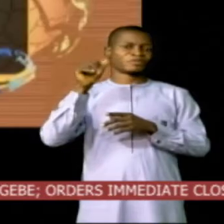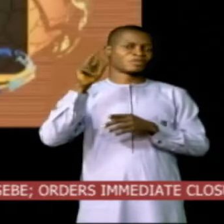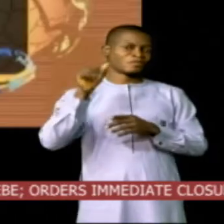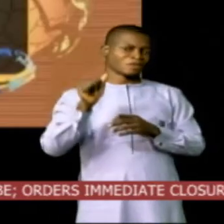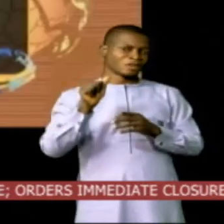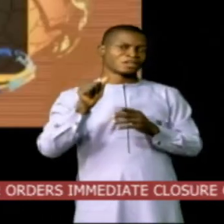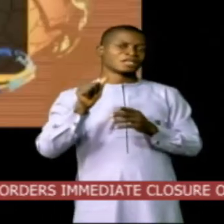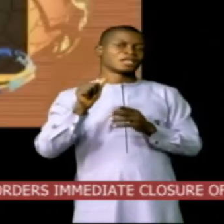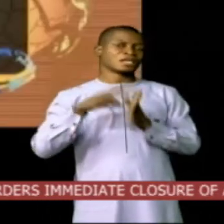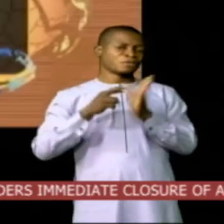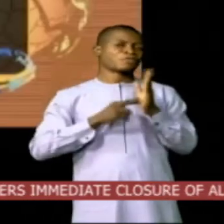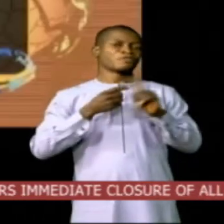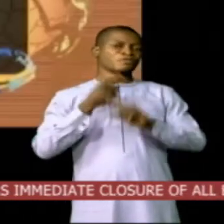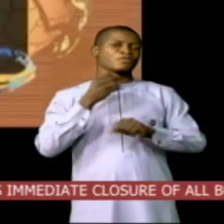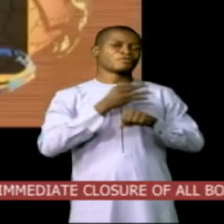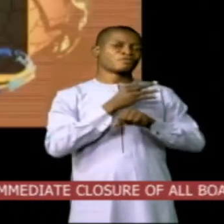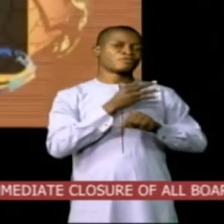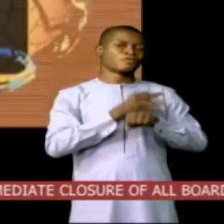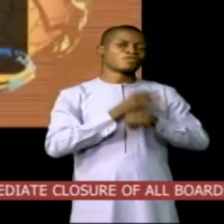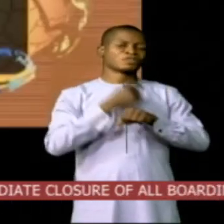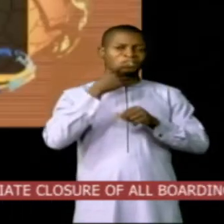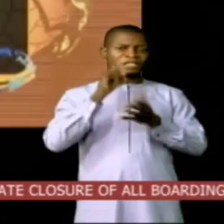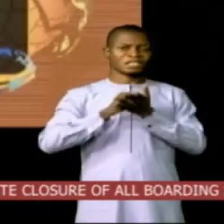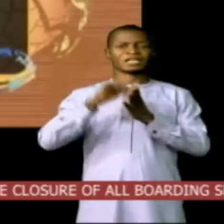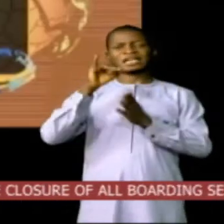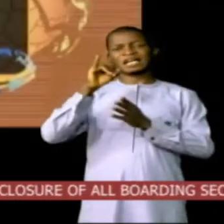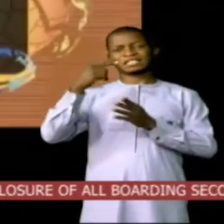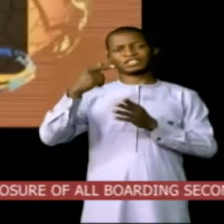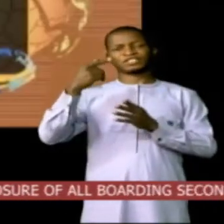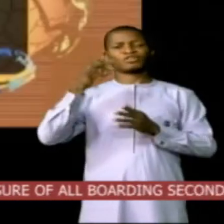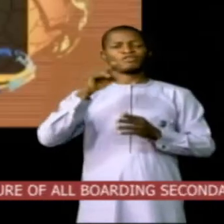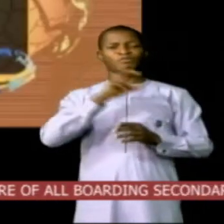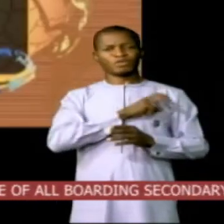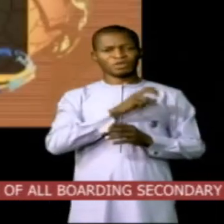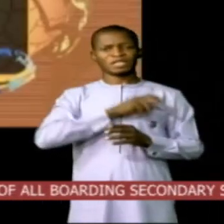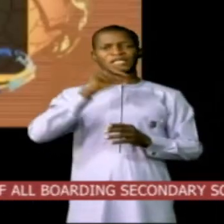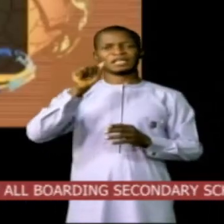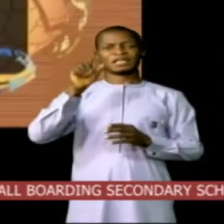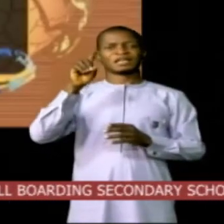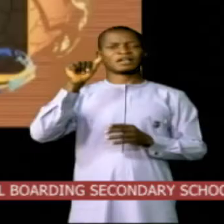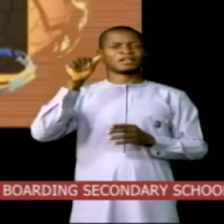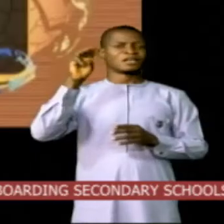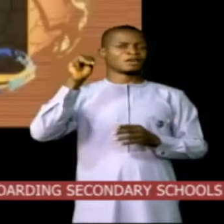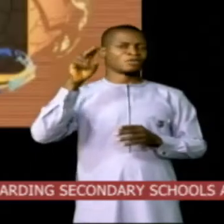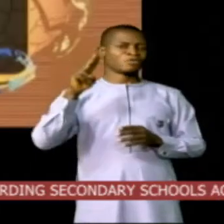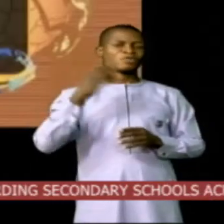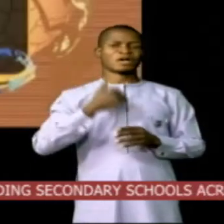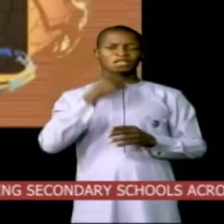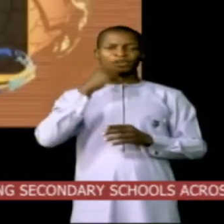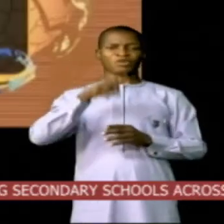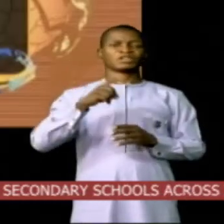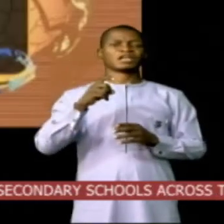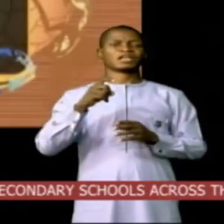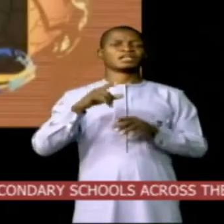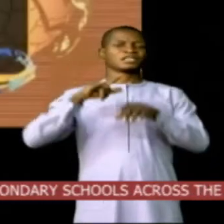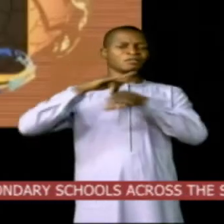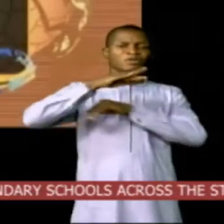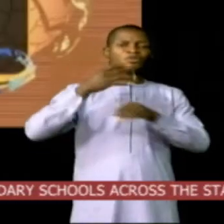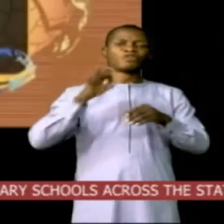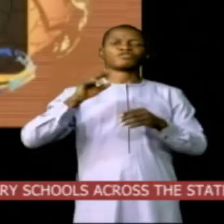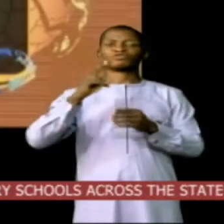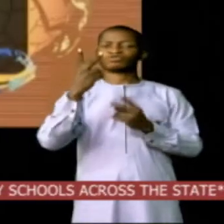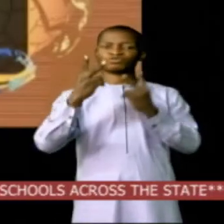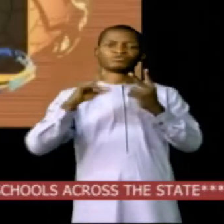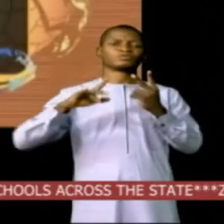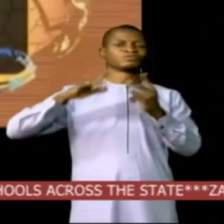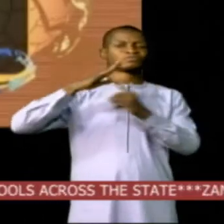force indicates that the Inspector General of Police, Mohammed Adamu, has ordered the deployment of 2 operational surveillance